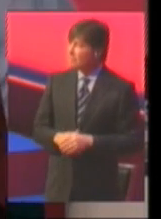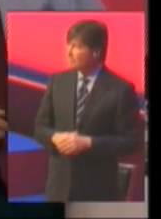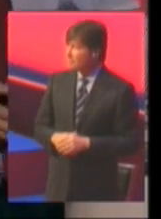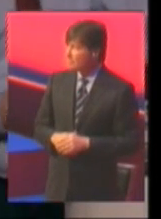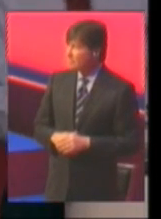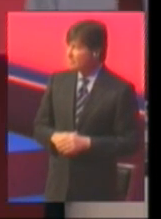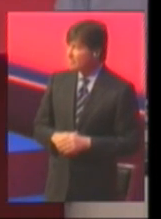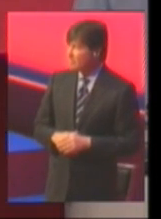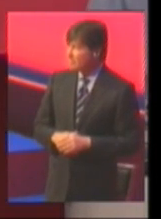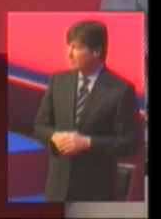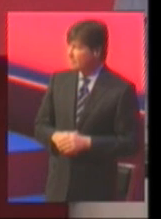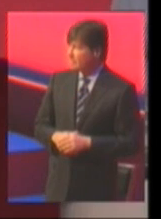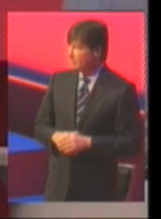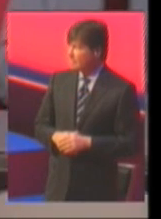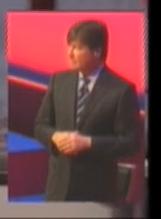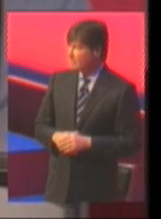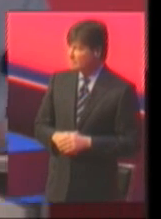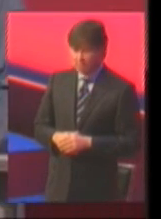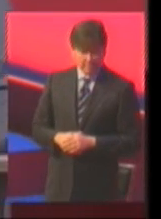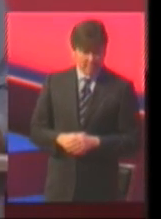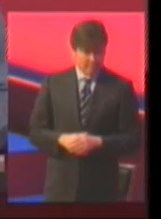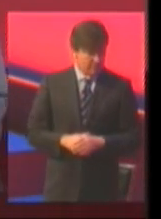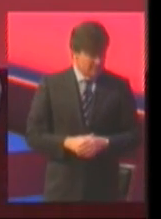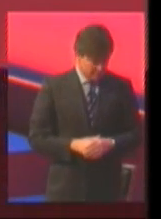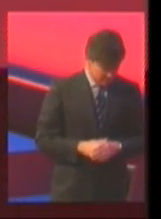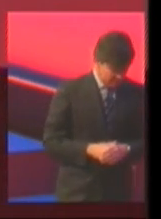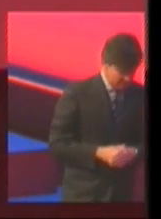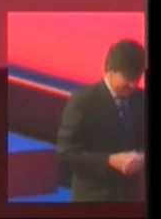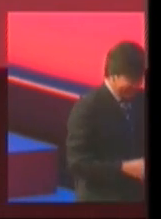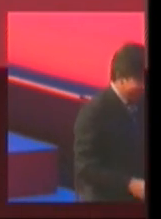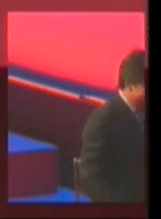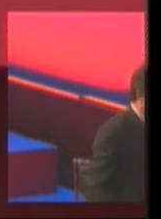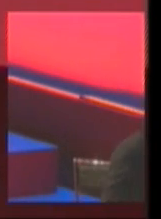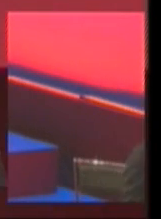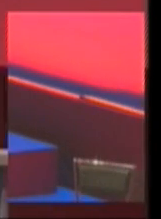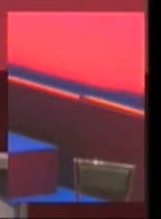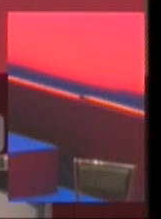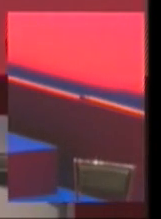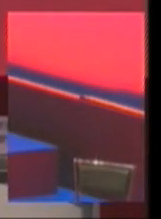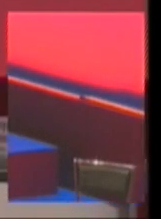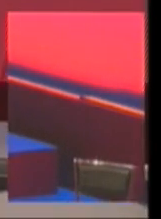Thank you.